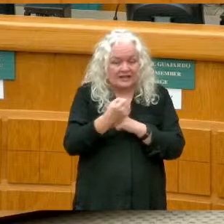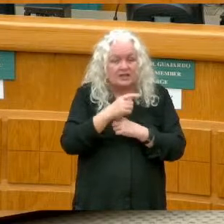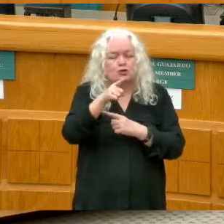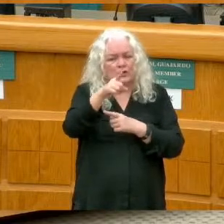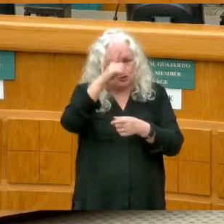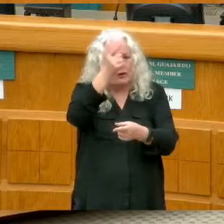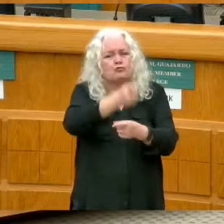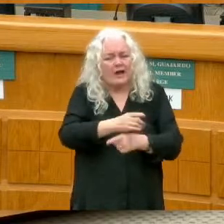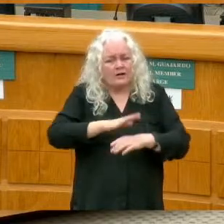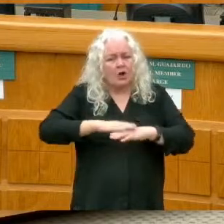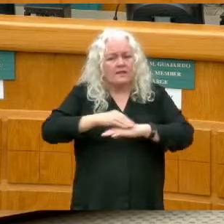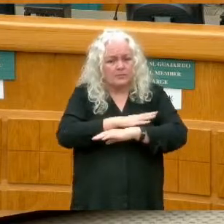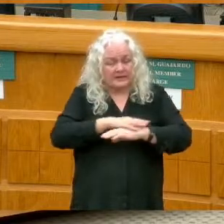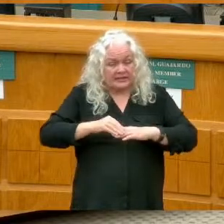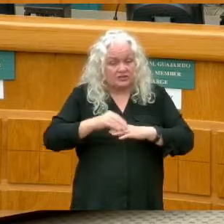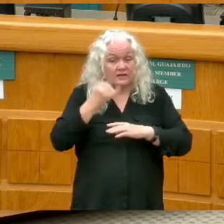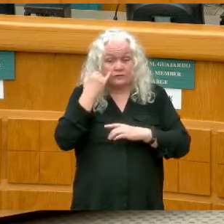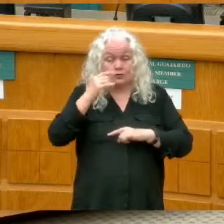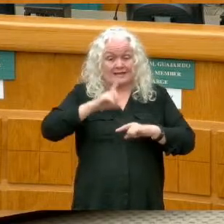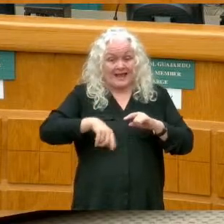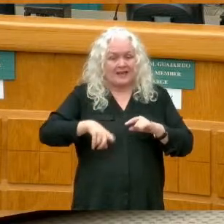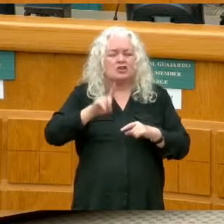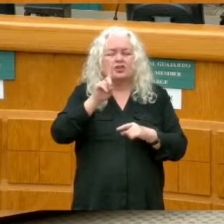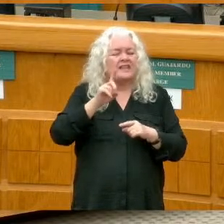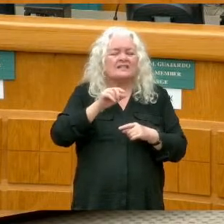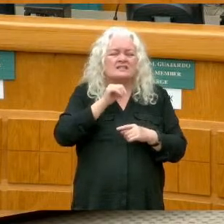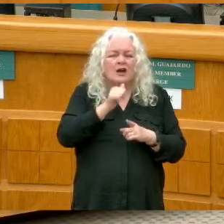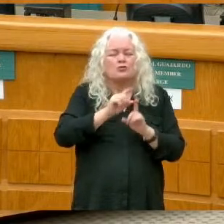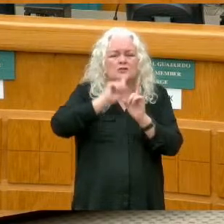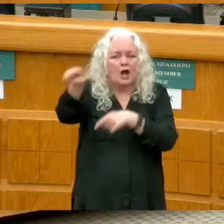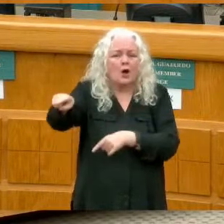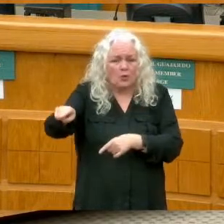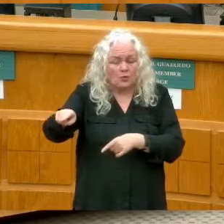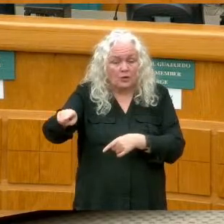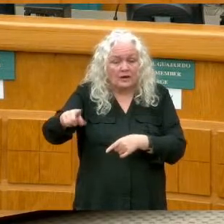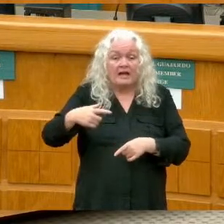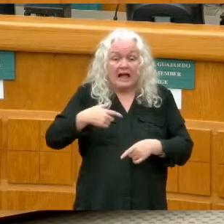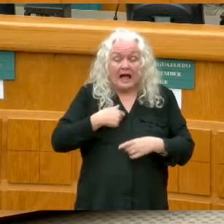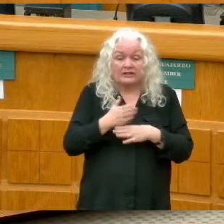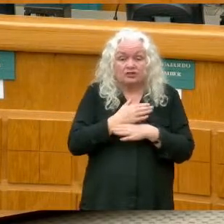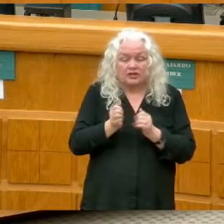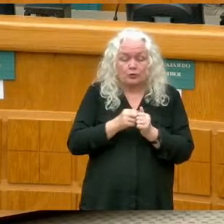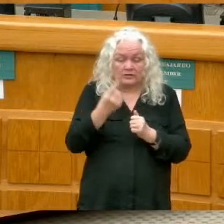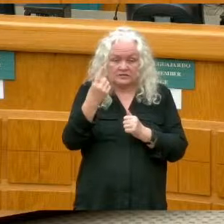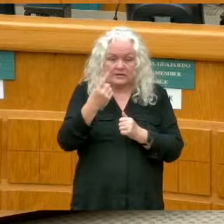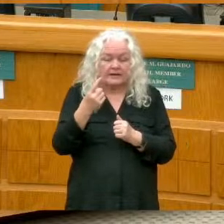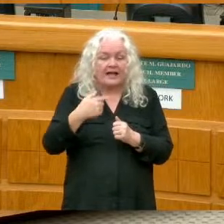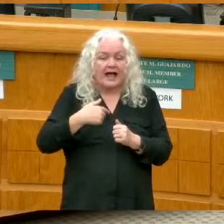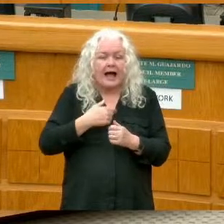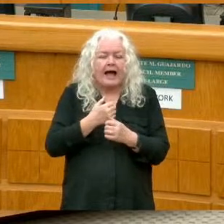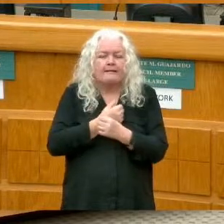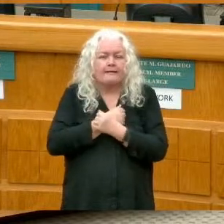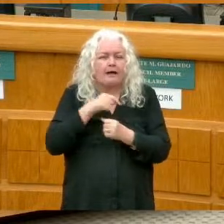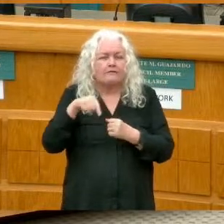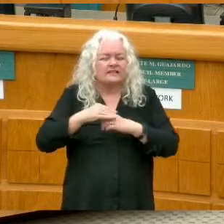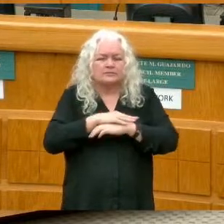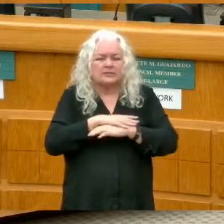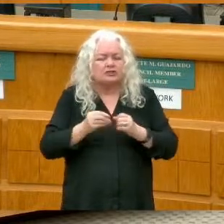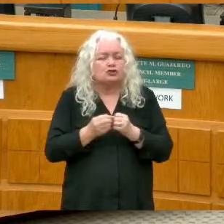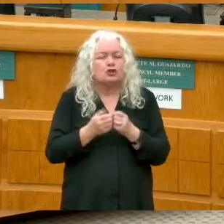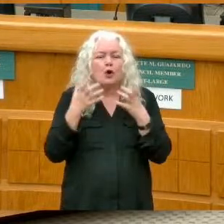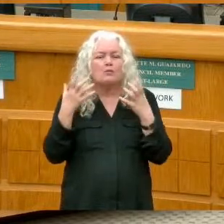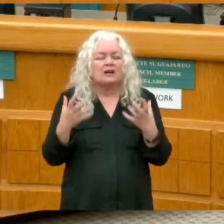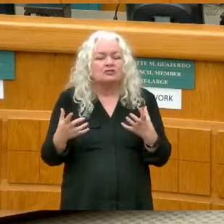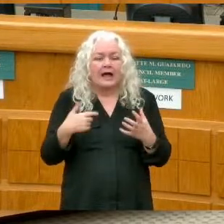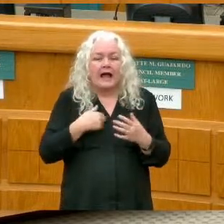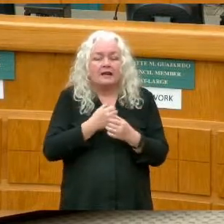do it right on the beach. And if you cannot, don't go. In fact, I'm going to share with you something. I love this beach so much,